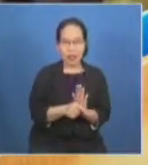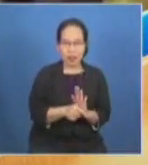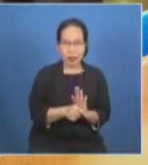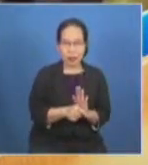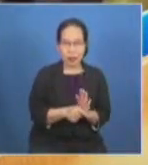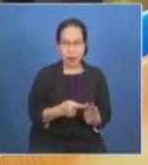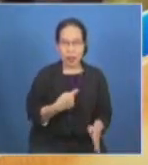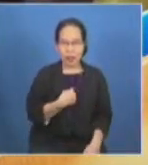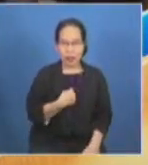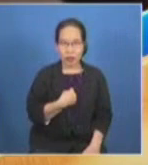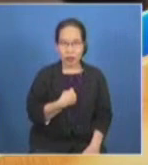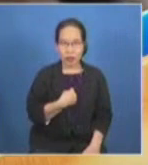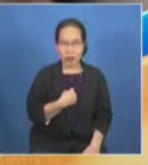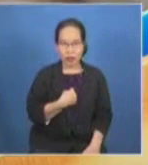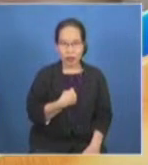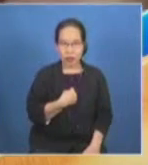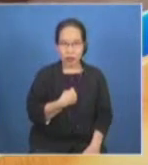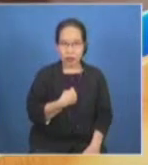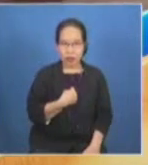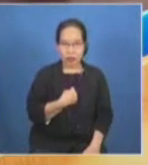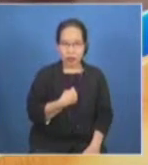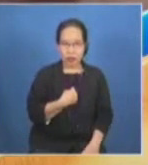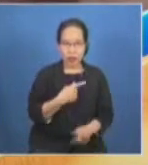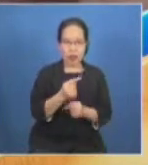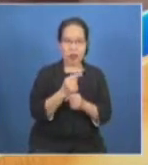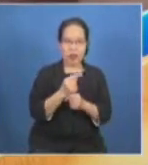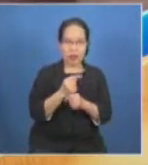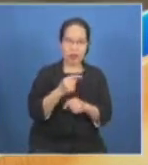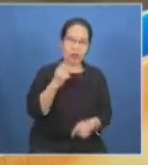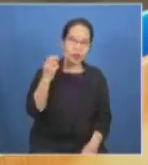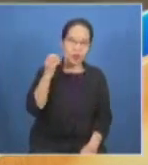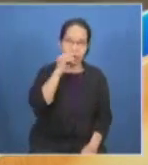sister asked me to work with her in Hong Kong.